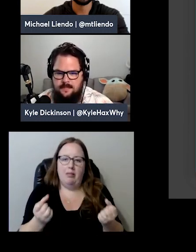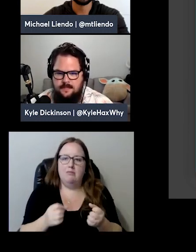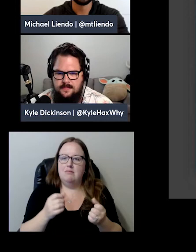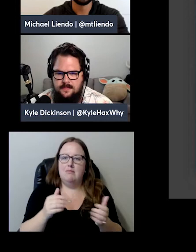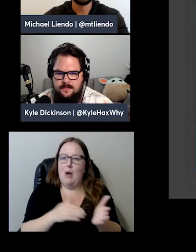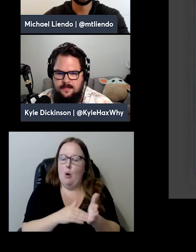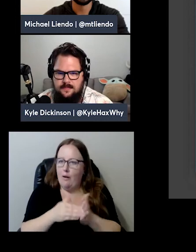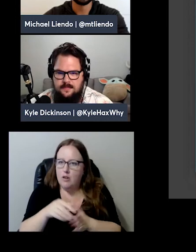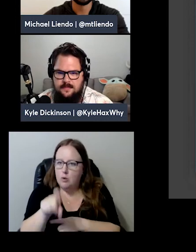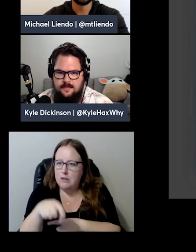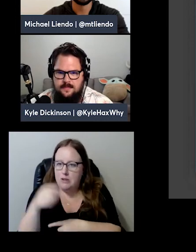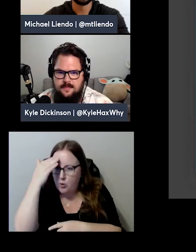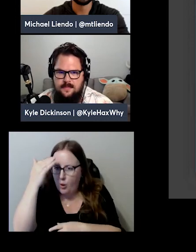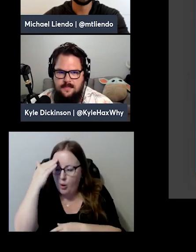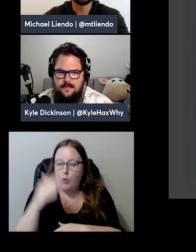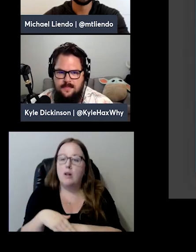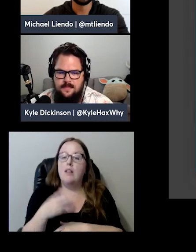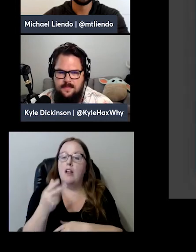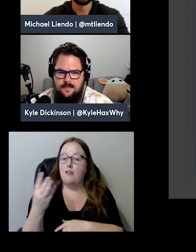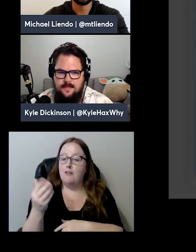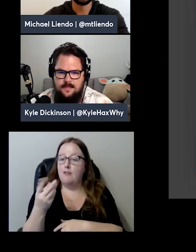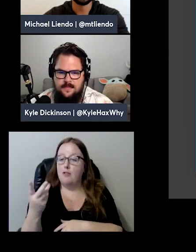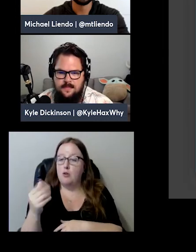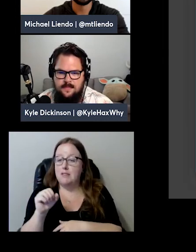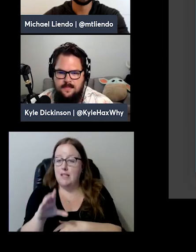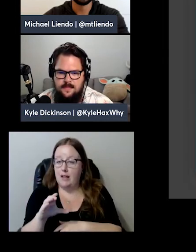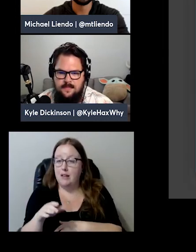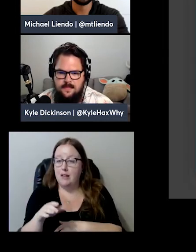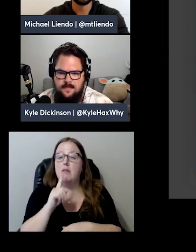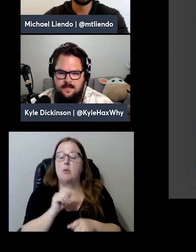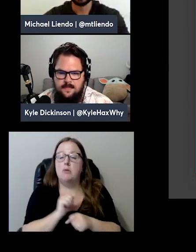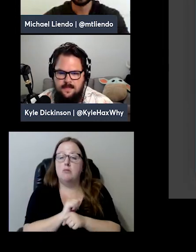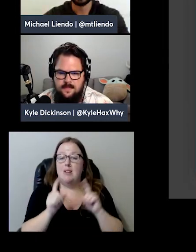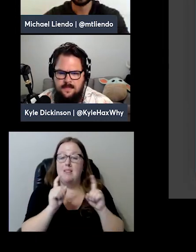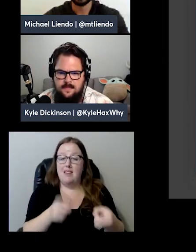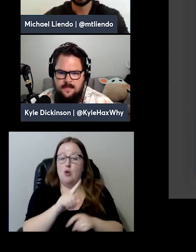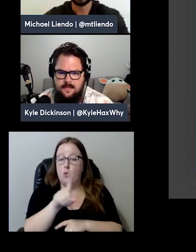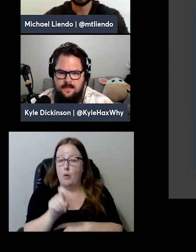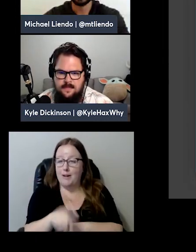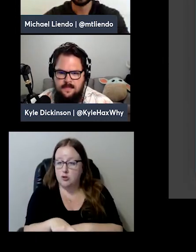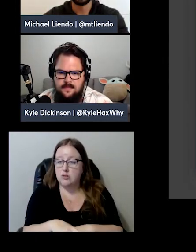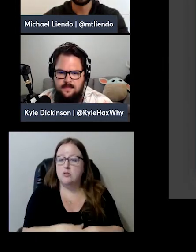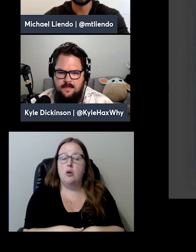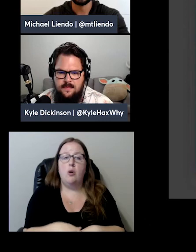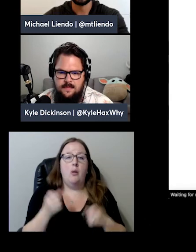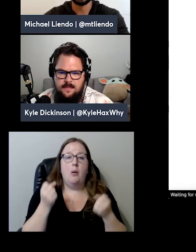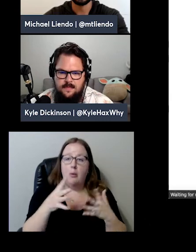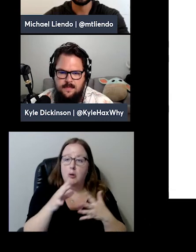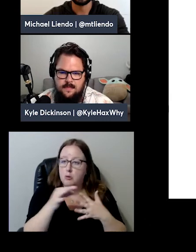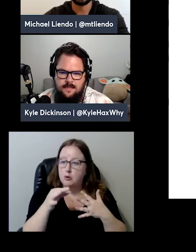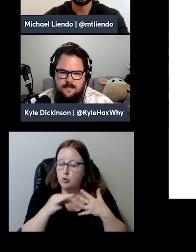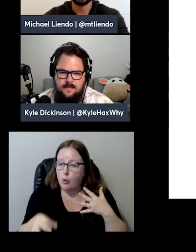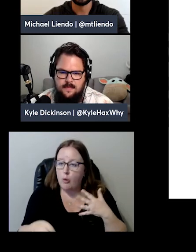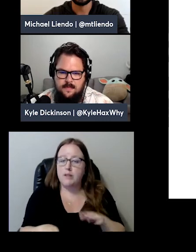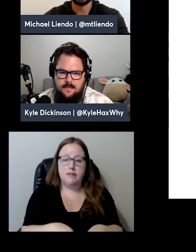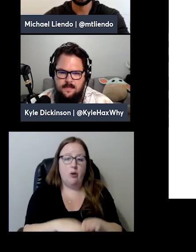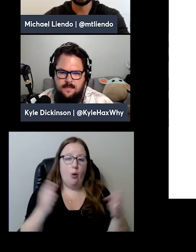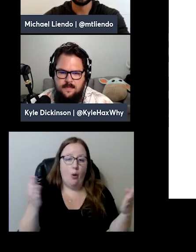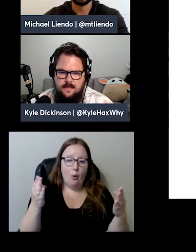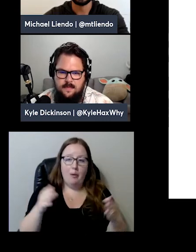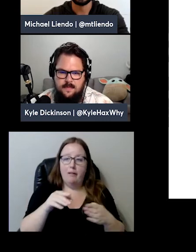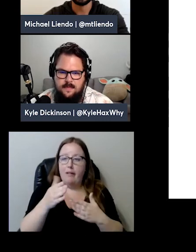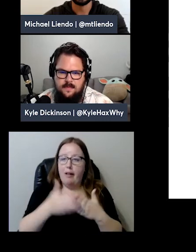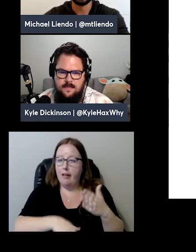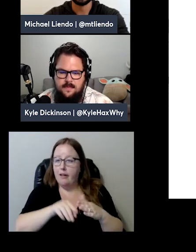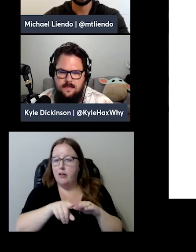it takes a few seconds, and it'll actually give you questions. So we're talking multiple choice, open-ended, true and false.